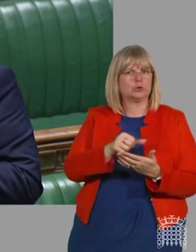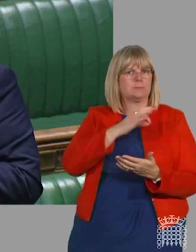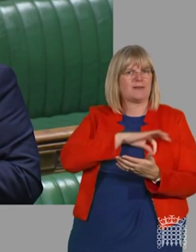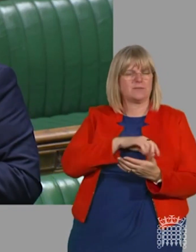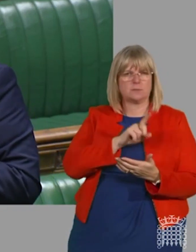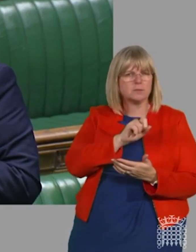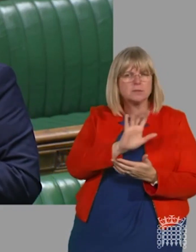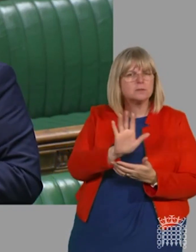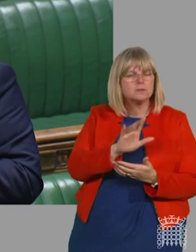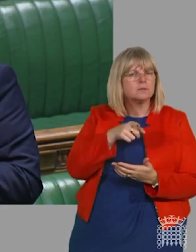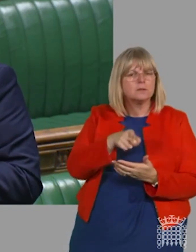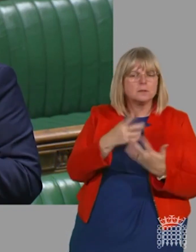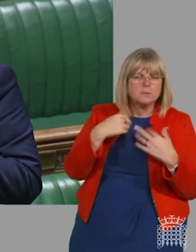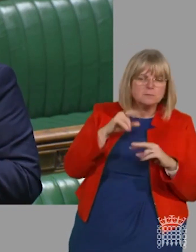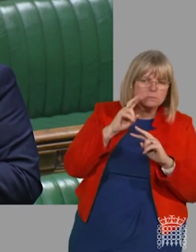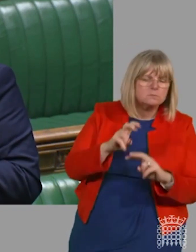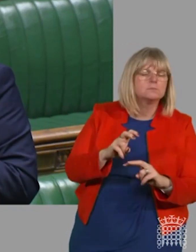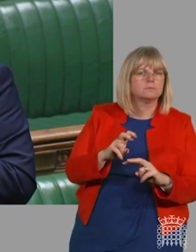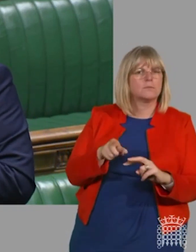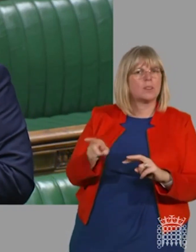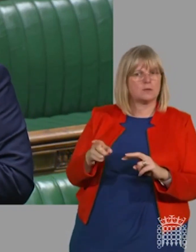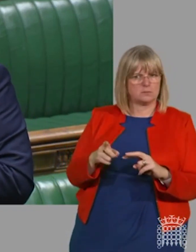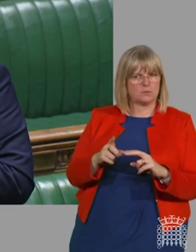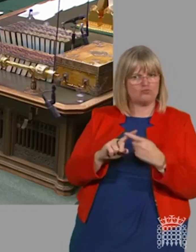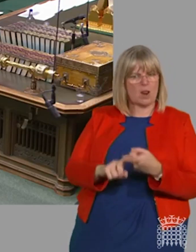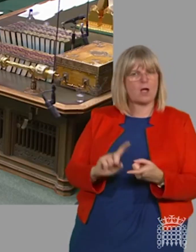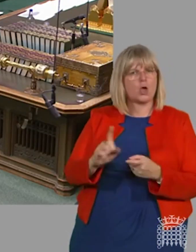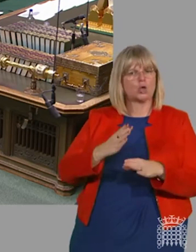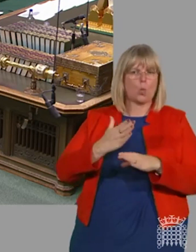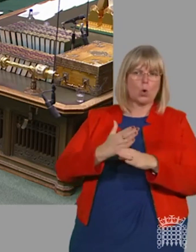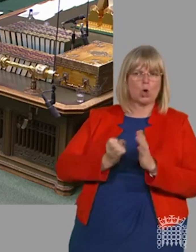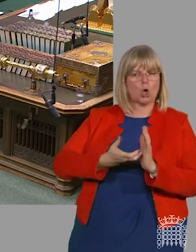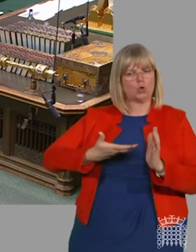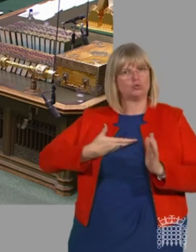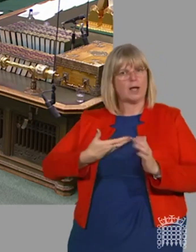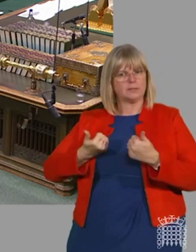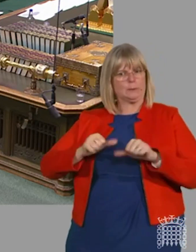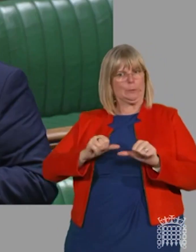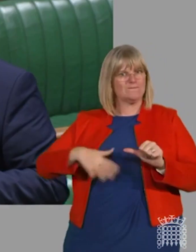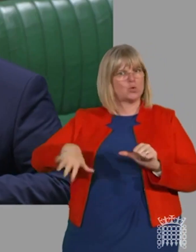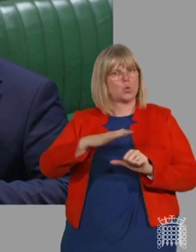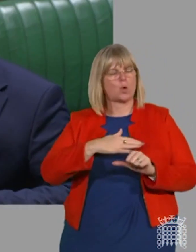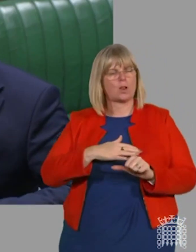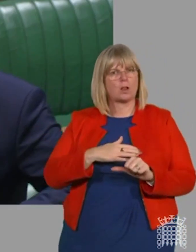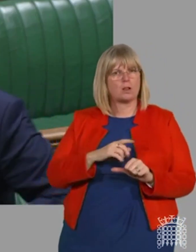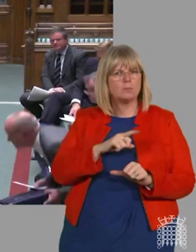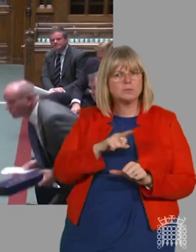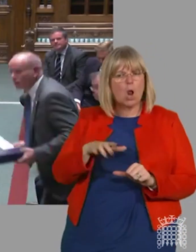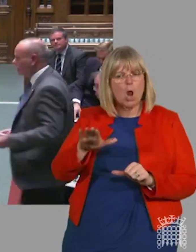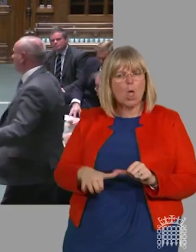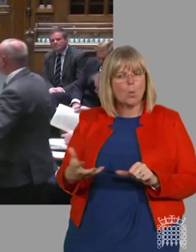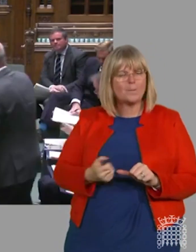the Justice Secretary appreciate that any action to deter lower-paid workers from bringing forward cases will be to the detriment of the system as a whole?